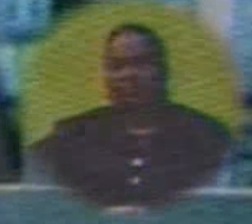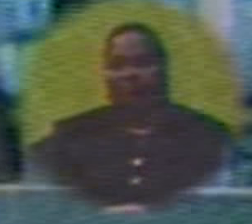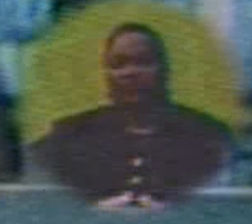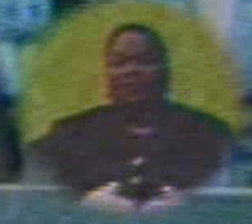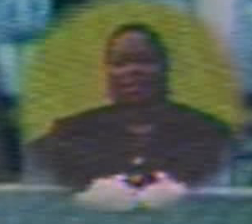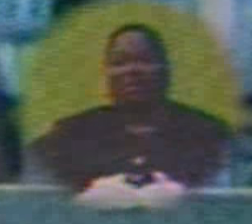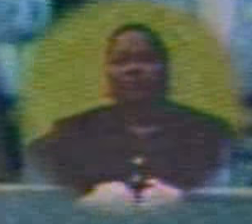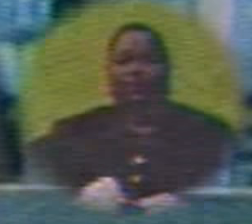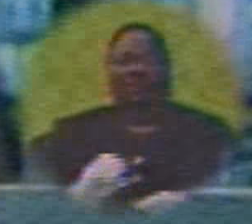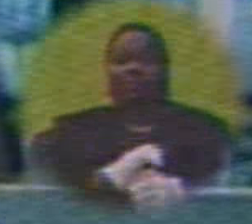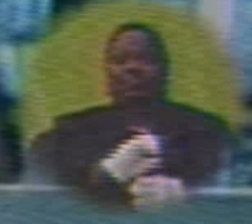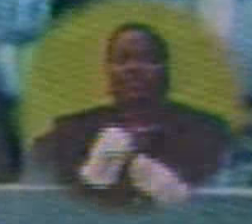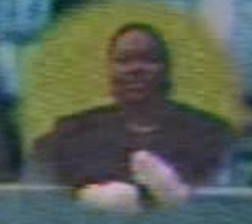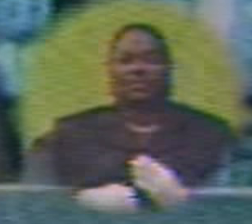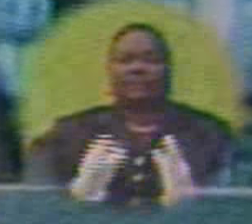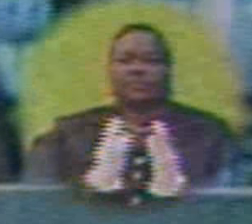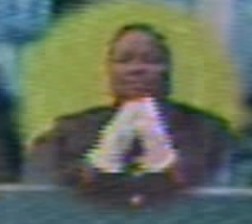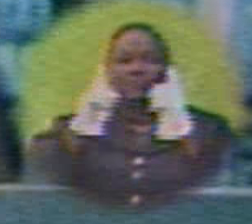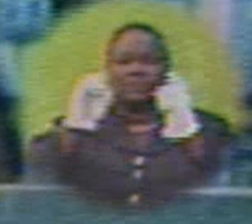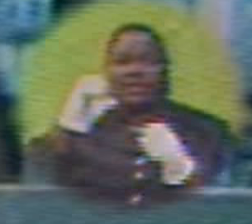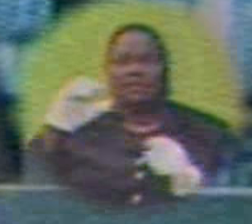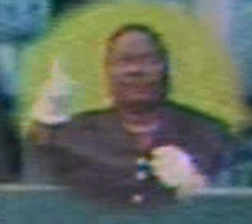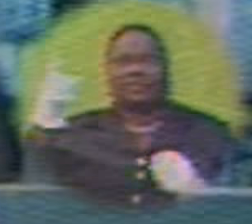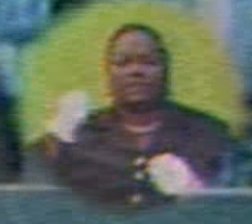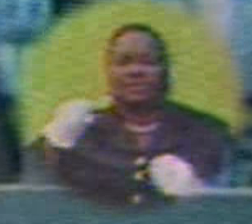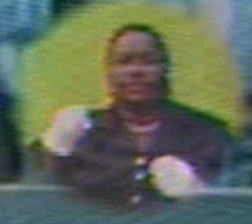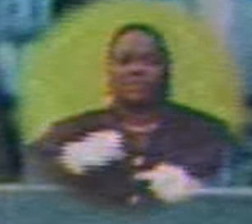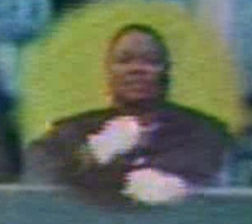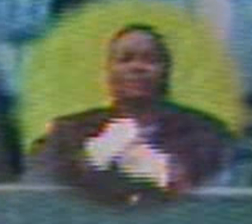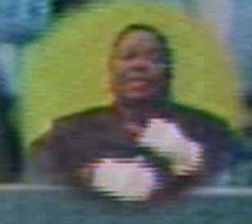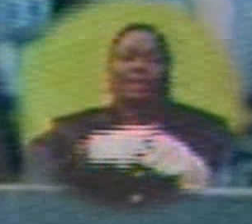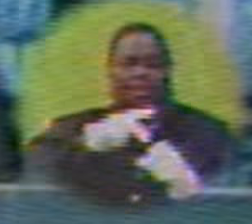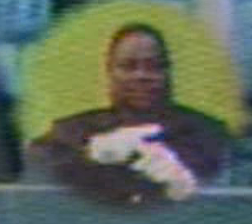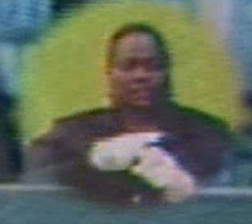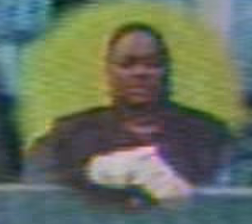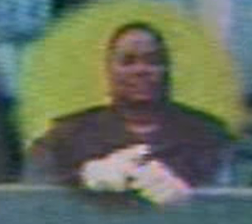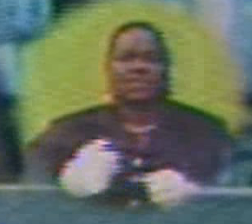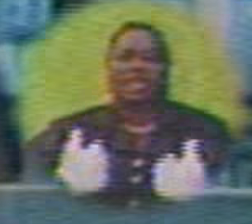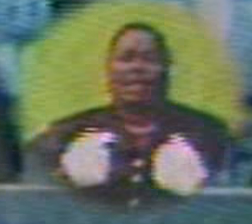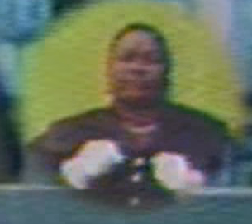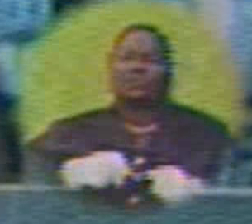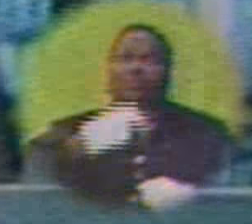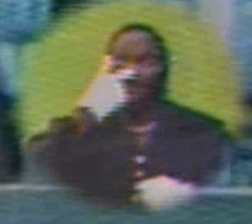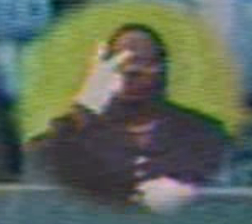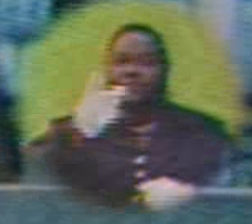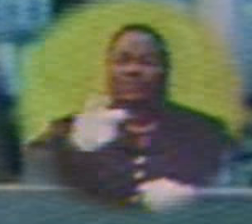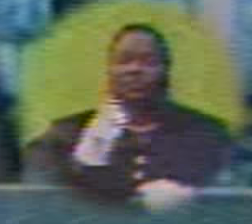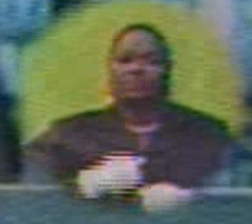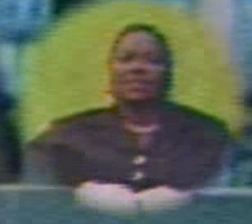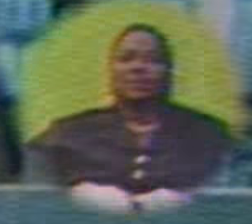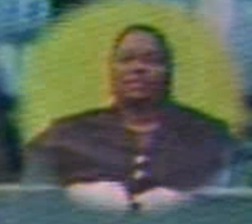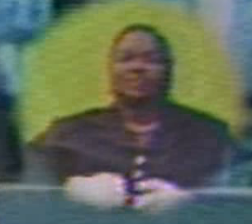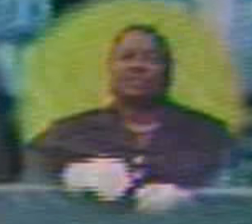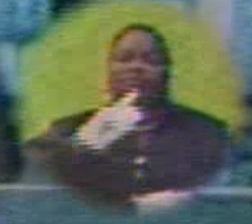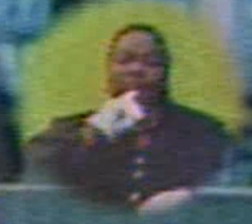even with the completion of a successful carnival season this year, participants still have much to look forward to. This is prizes